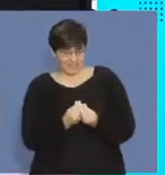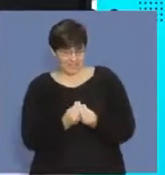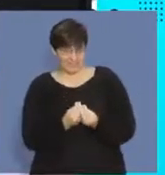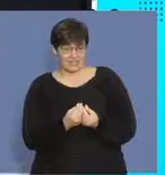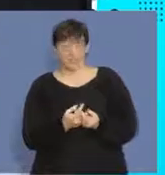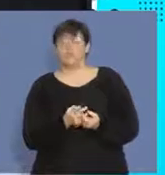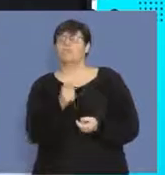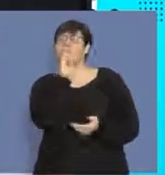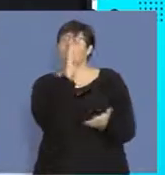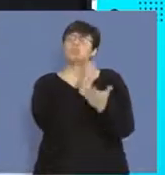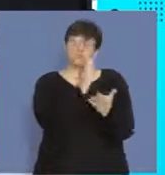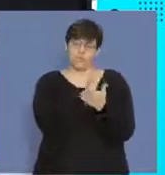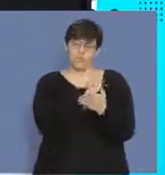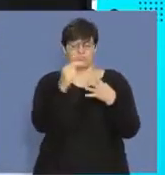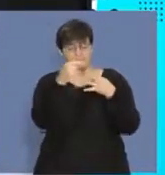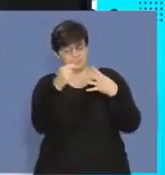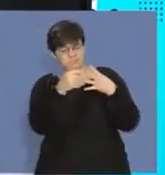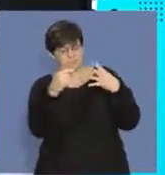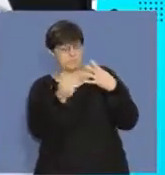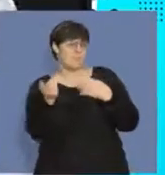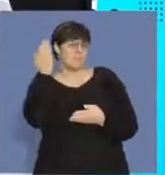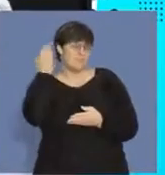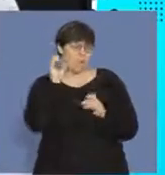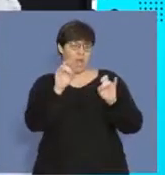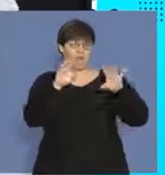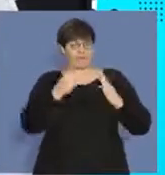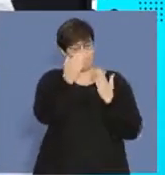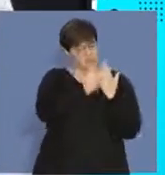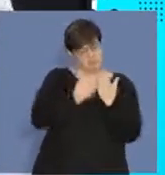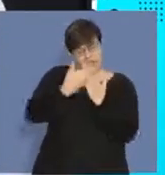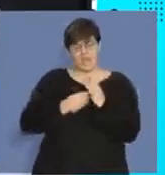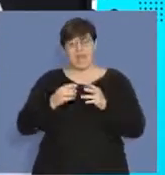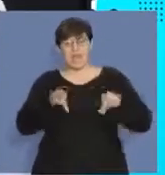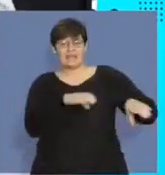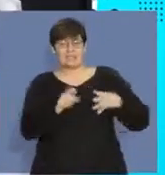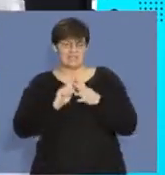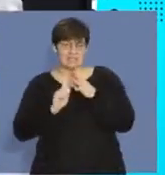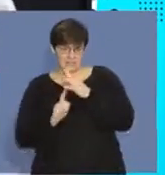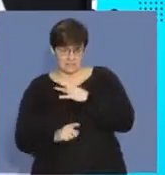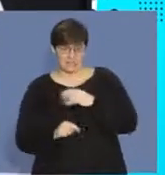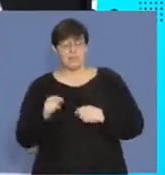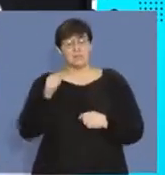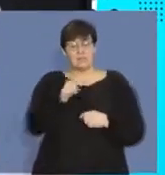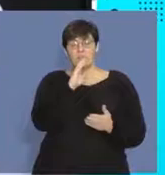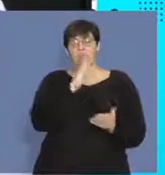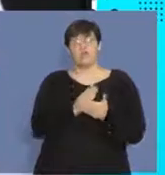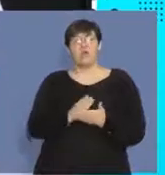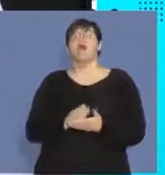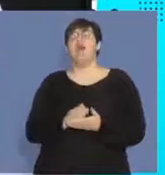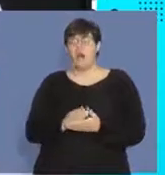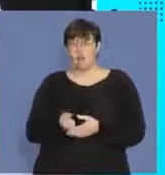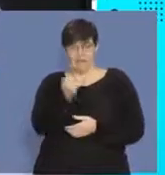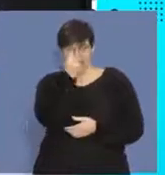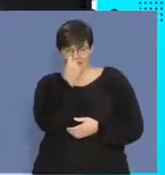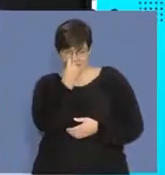VAT today. Please make sure that you work through your past papers, through activities, which will then